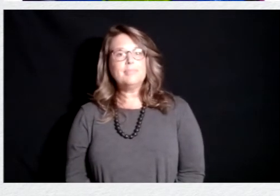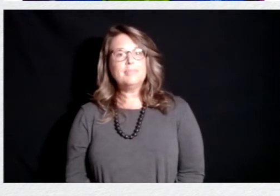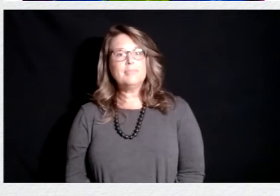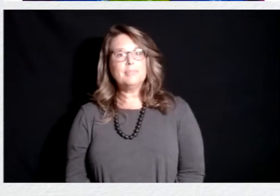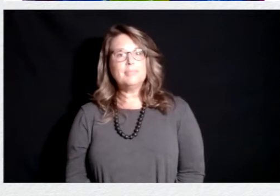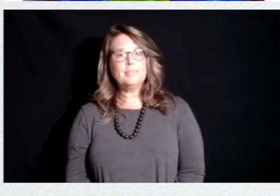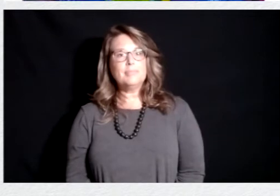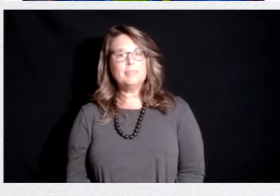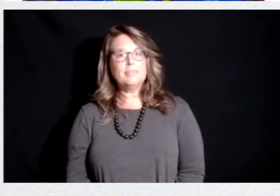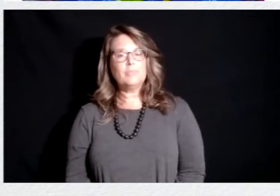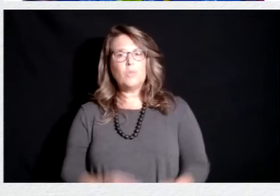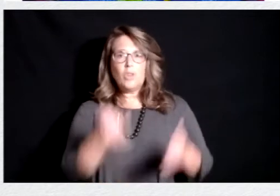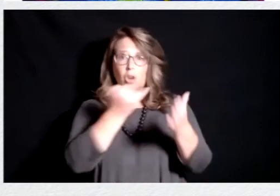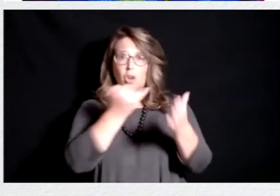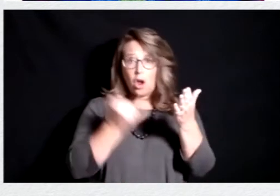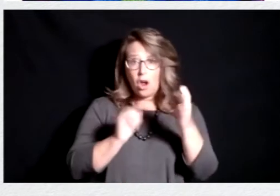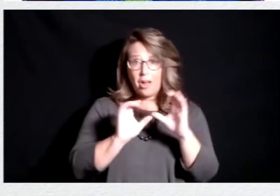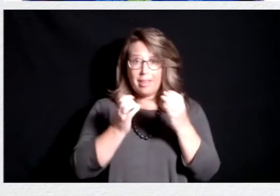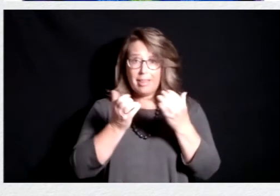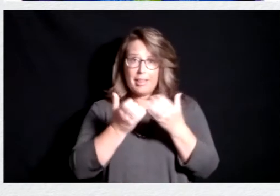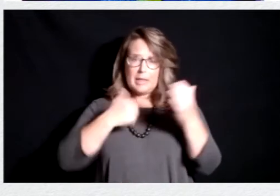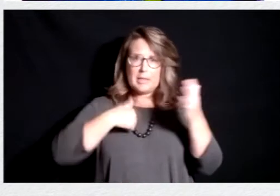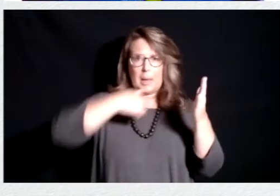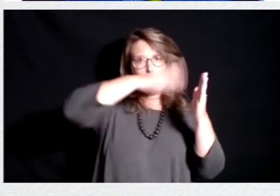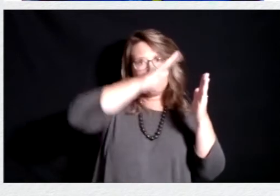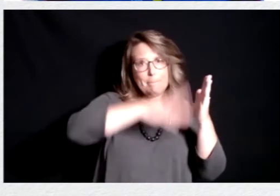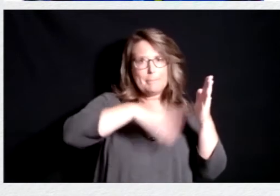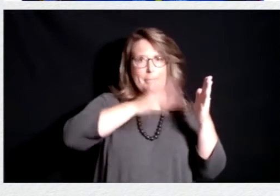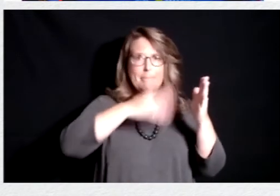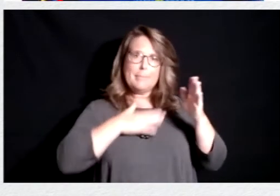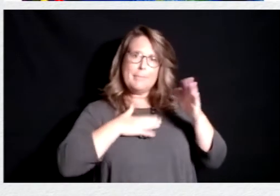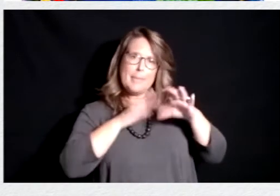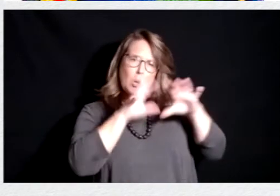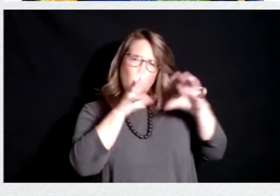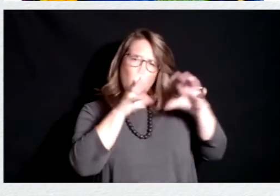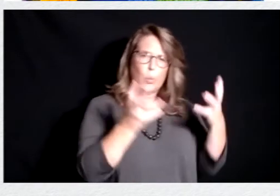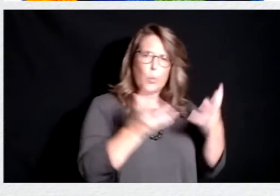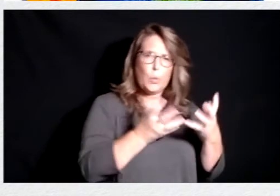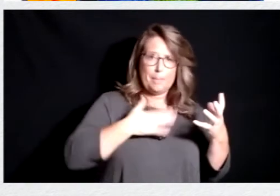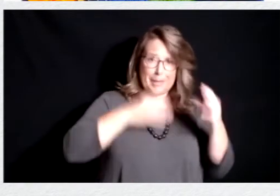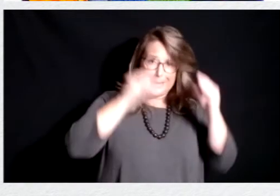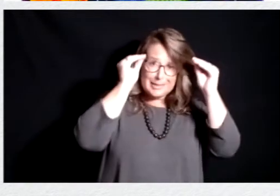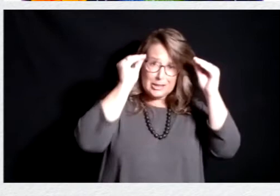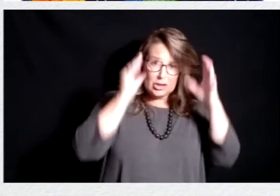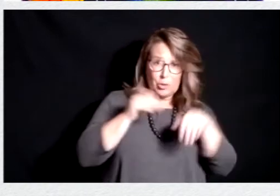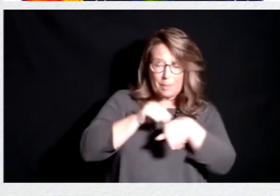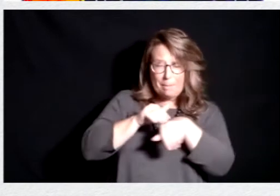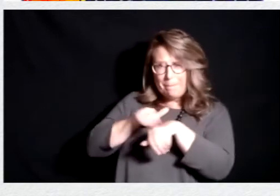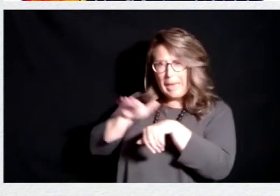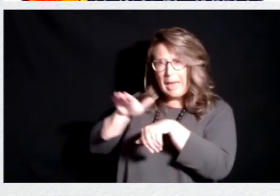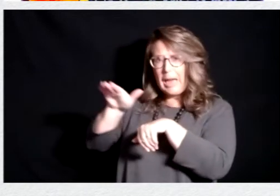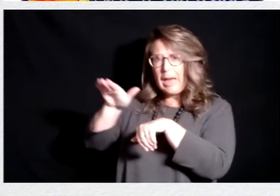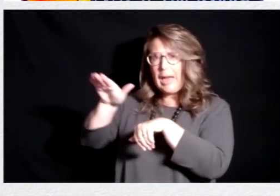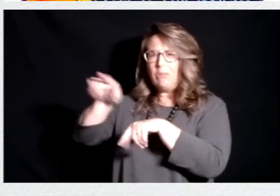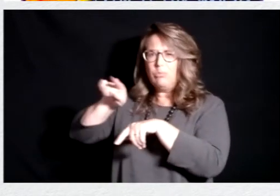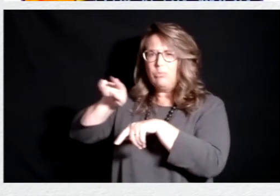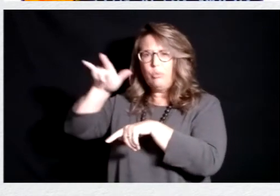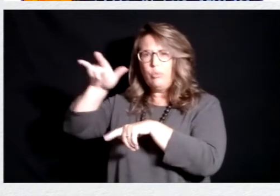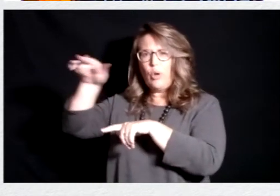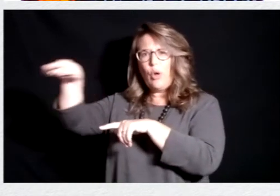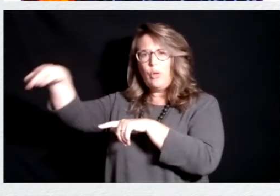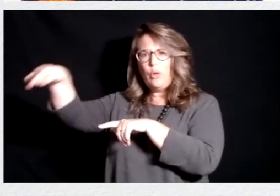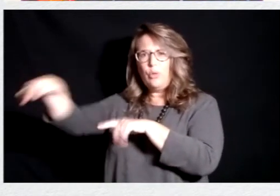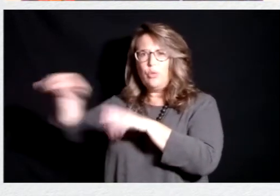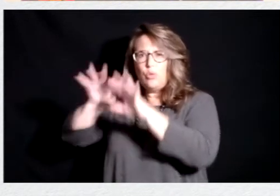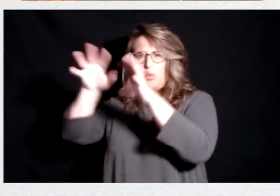In art class, I painted a picture of my world. My teacher mailed it across the oceans. This is my